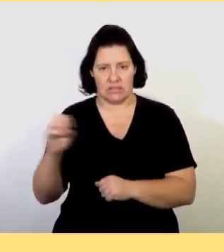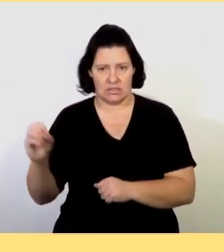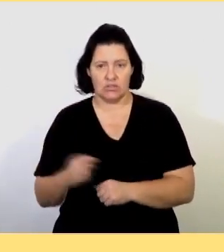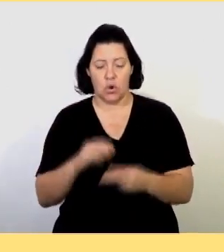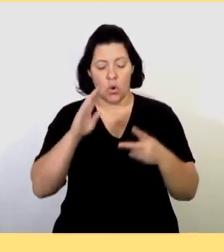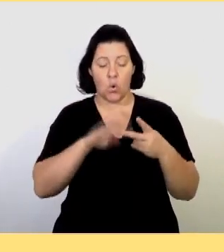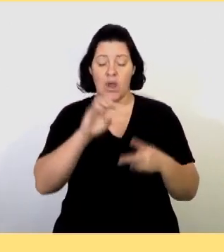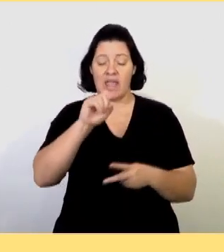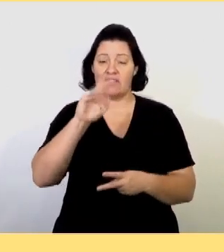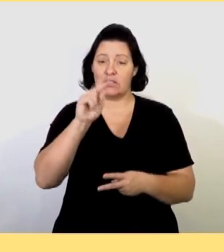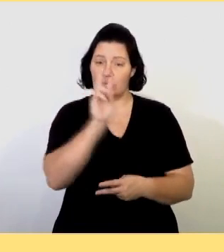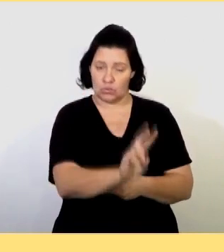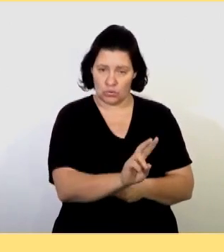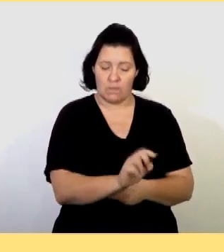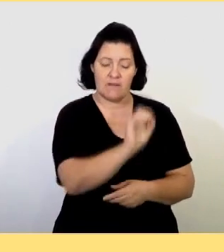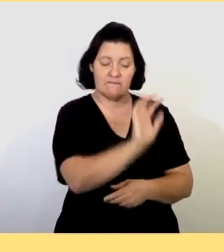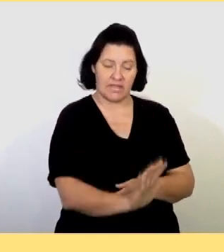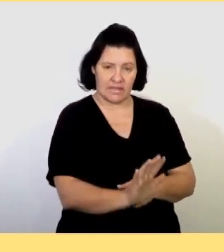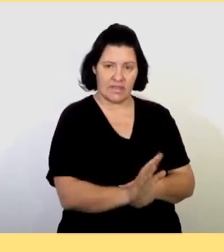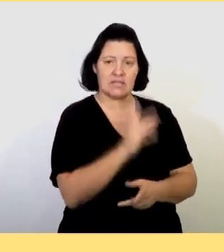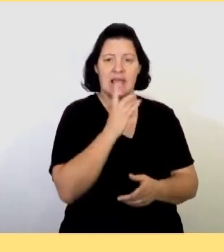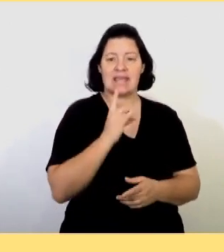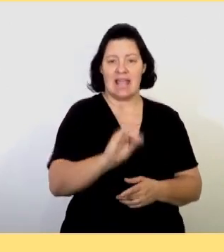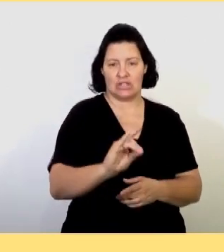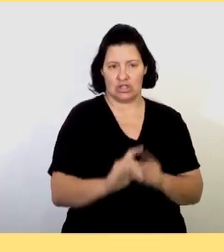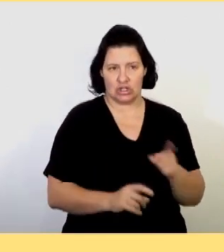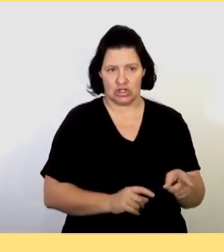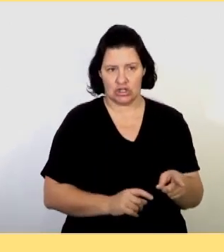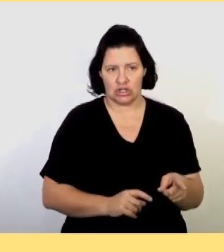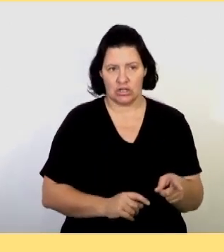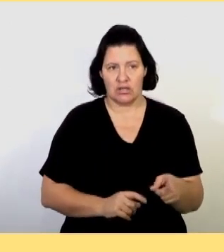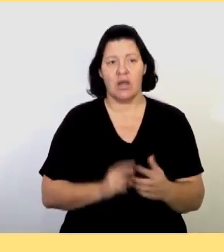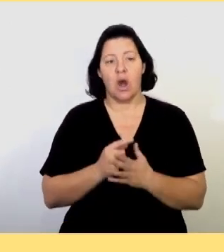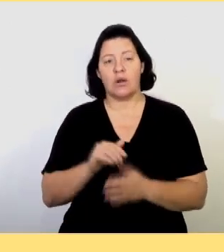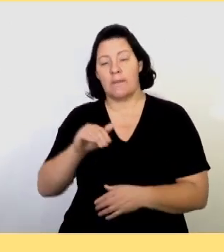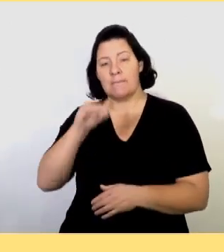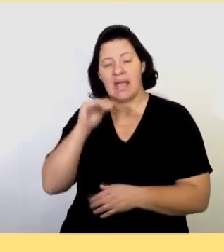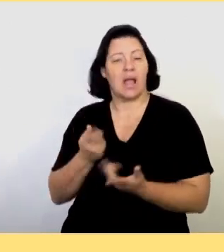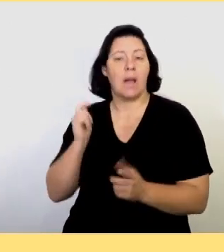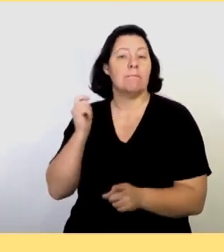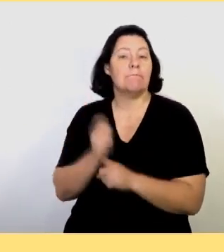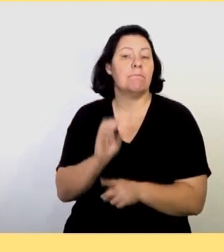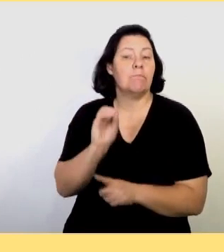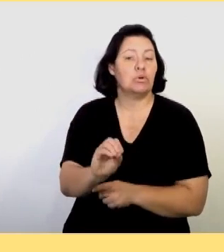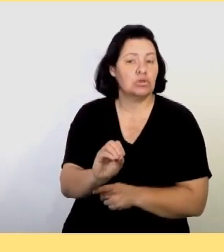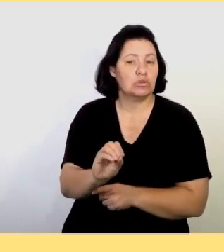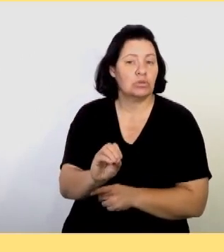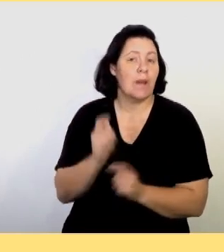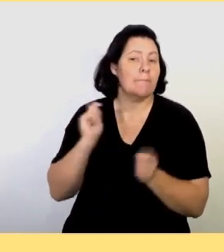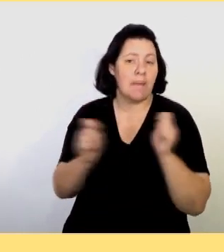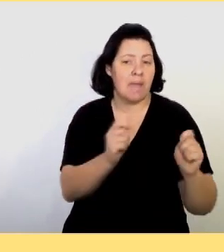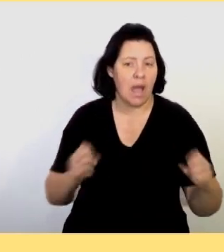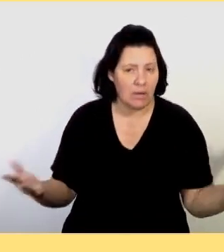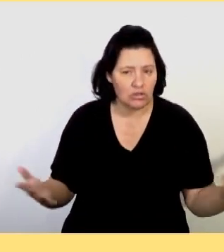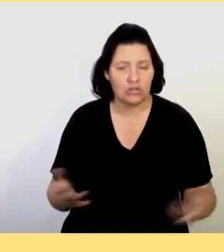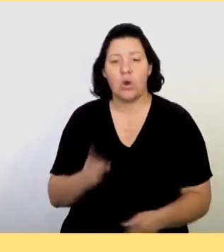EFT 2. The date is the 5th. I'm going to say cash here. And then on the bank, how much am I putting? How much did